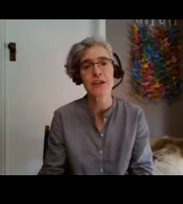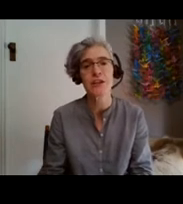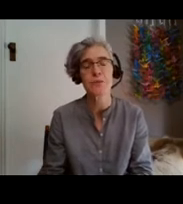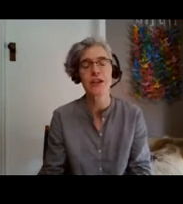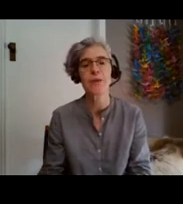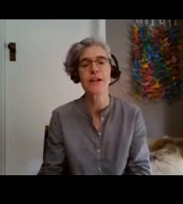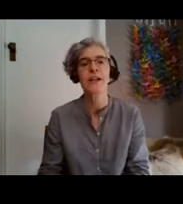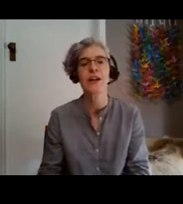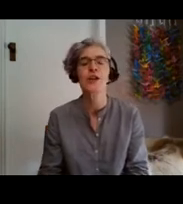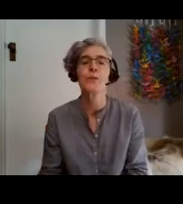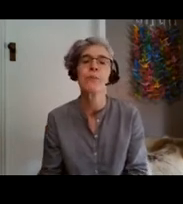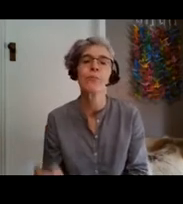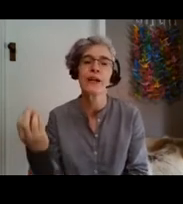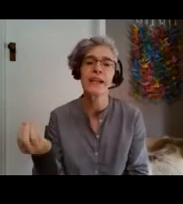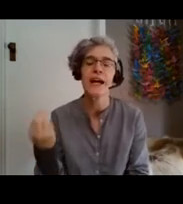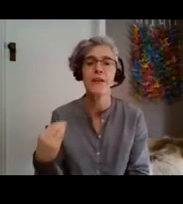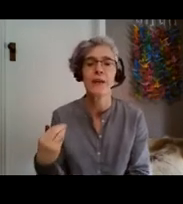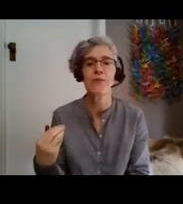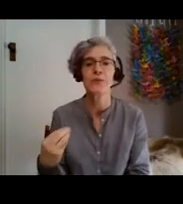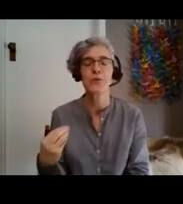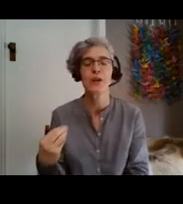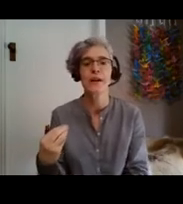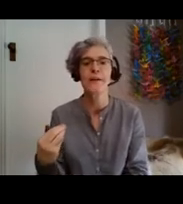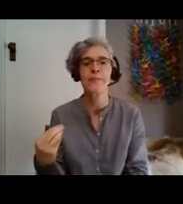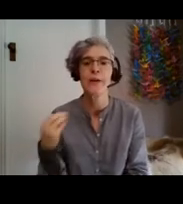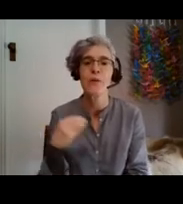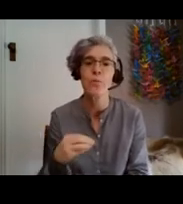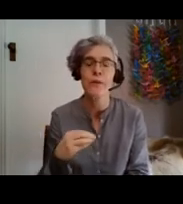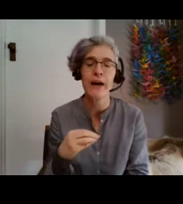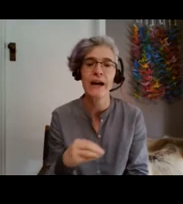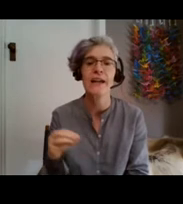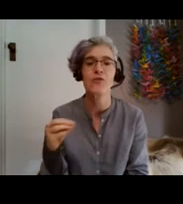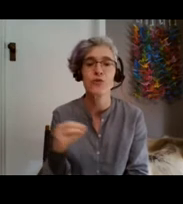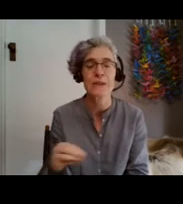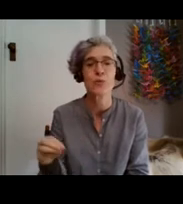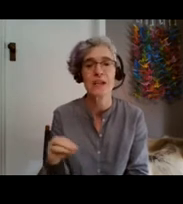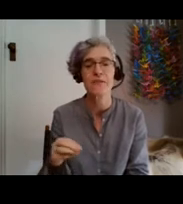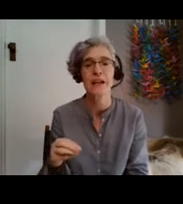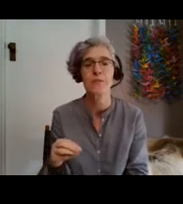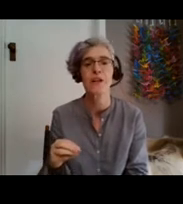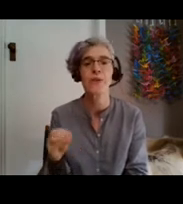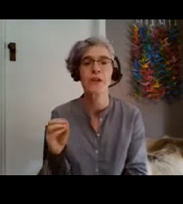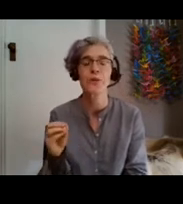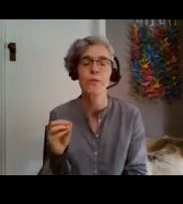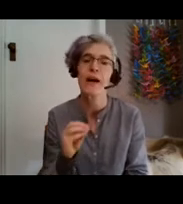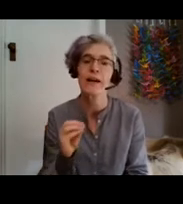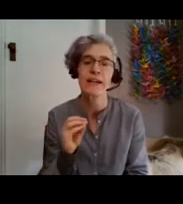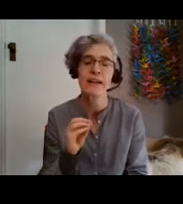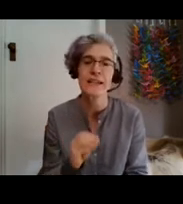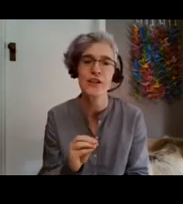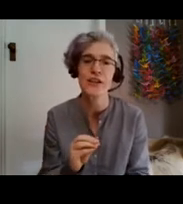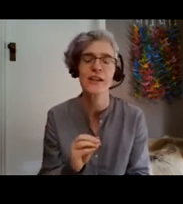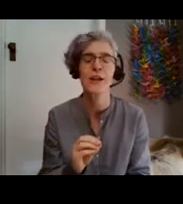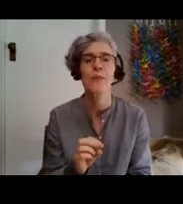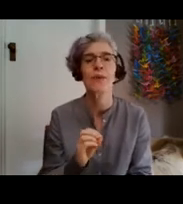these conversations with the community. So we can bring in other people to talk about the parking and transport needs of that community. We don't talk about parking